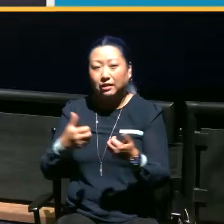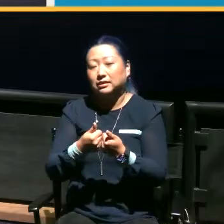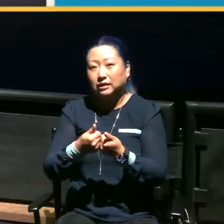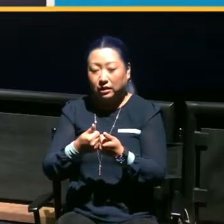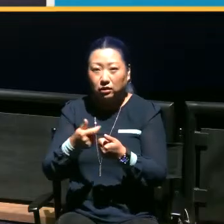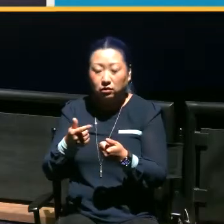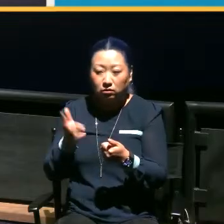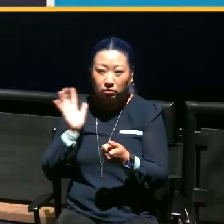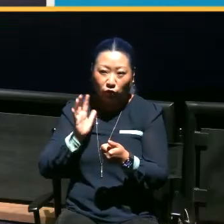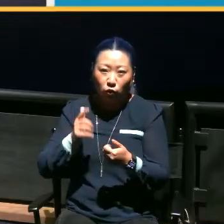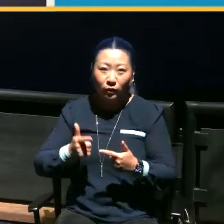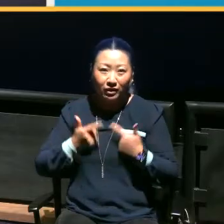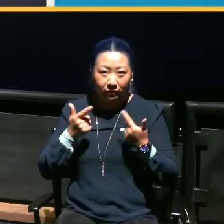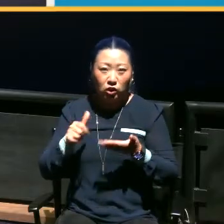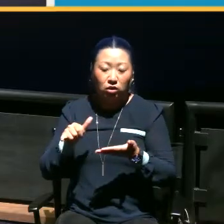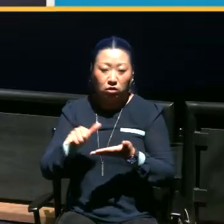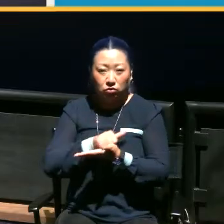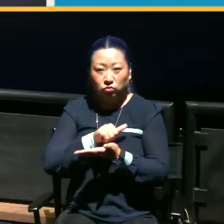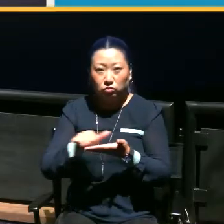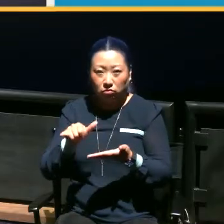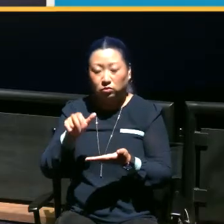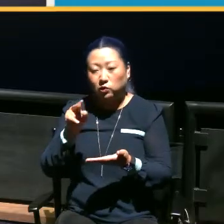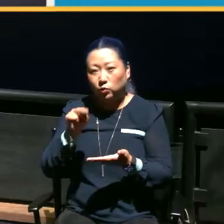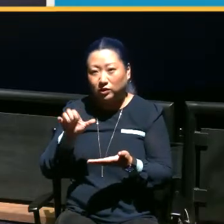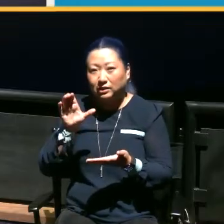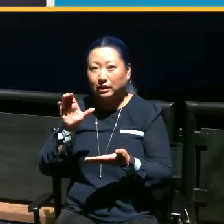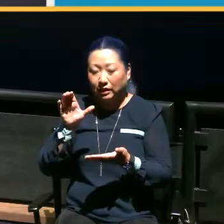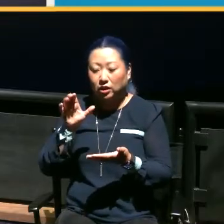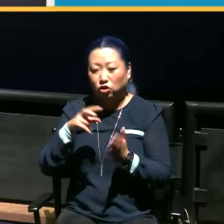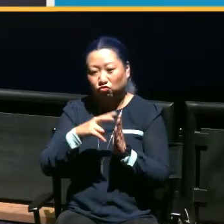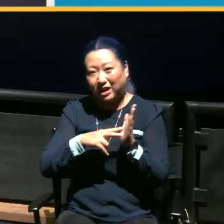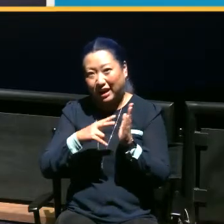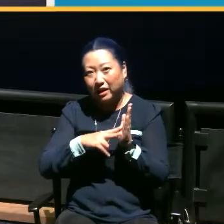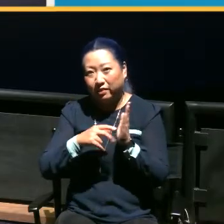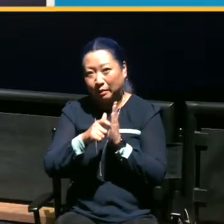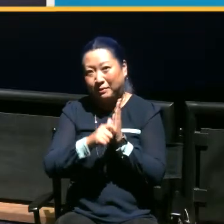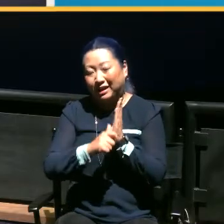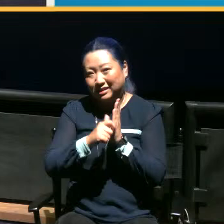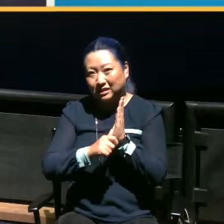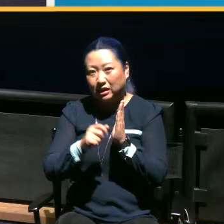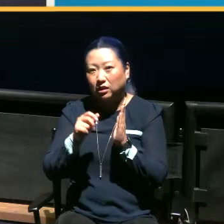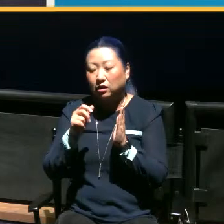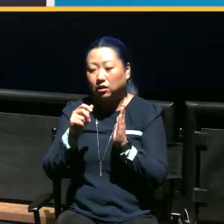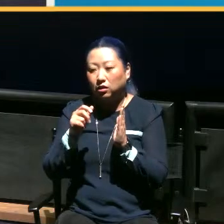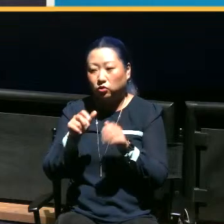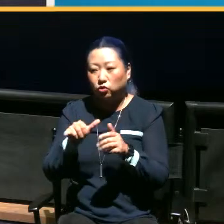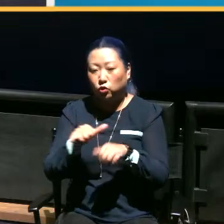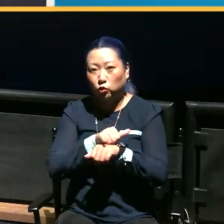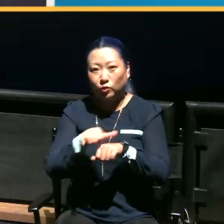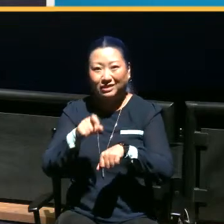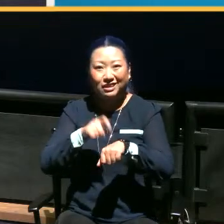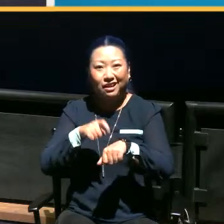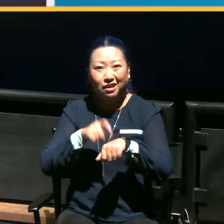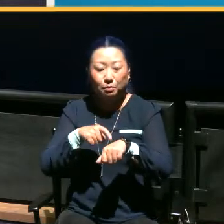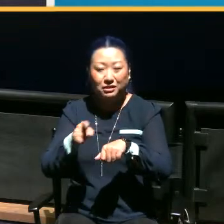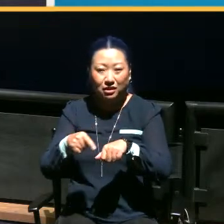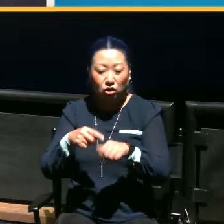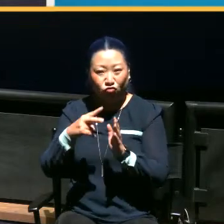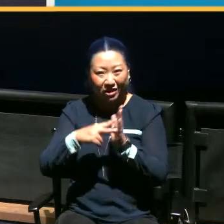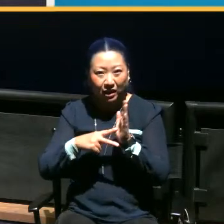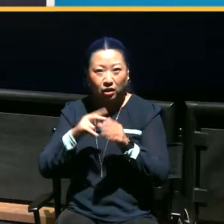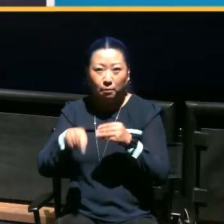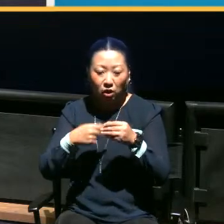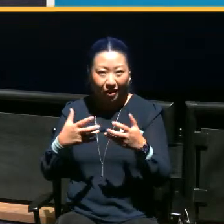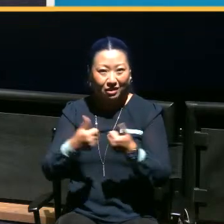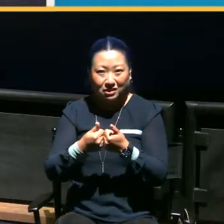living in New York City at the time, and I picked up that magazine about Hubble was supposed to launch that year, and then the accident happened. It was delayed a bit. And then I remember I